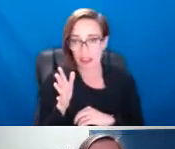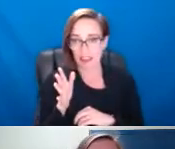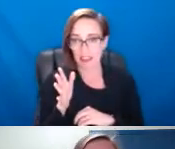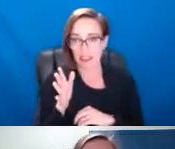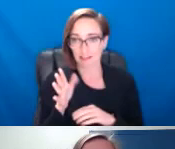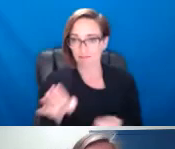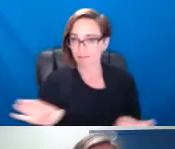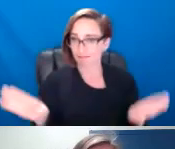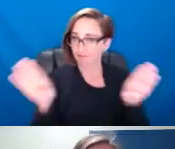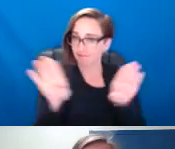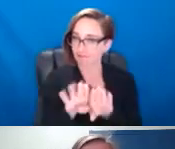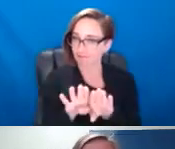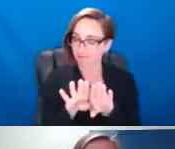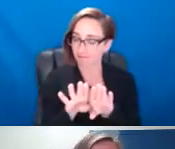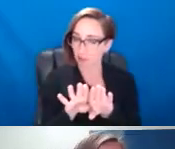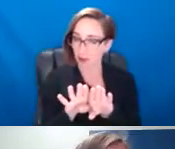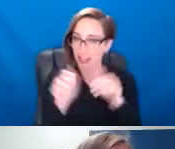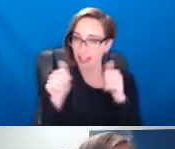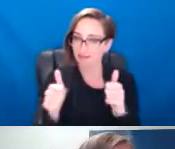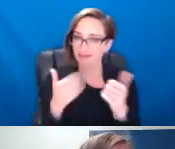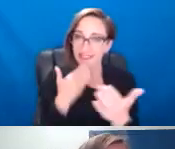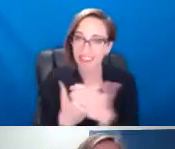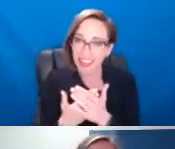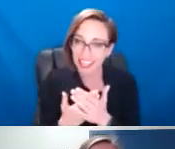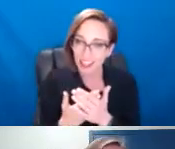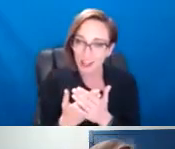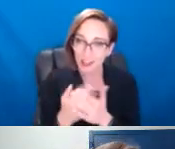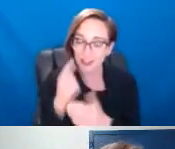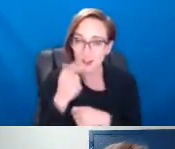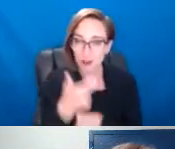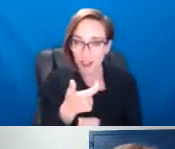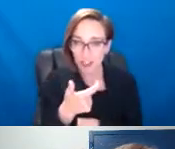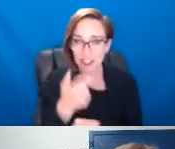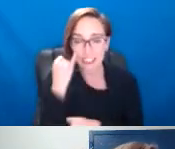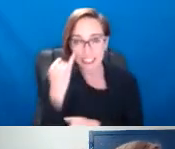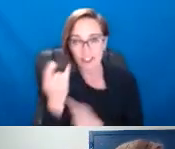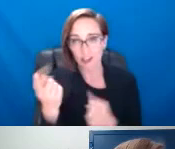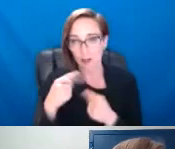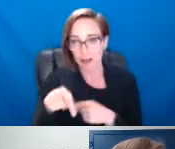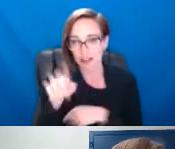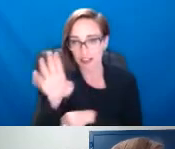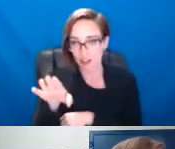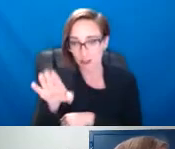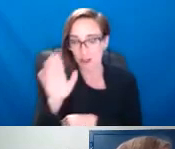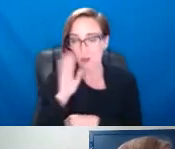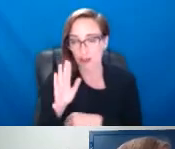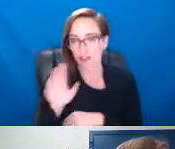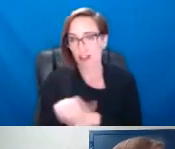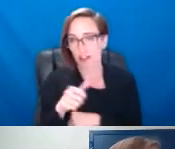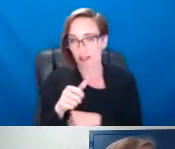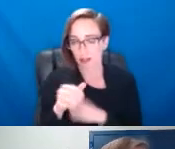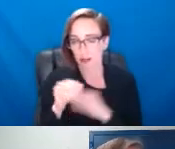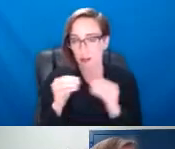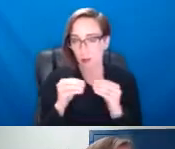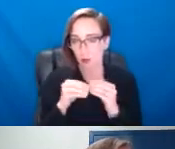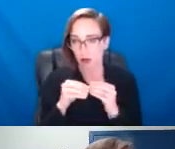goodbye to you and thank you all for coming. And if you are going to be in our afternoon, we are going to be doing another webinar